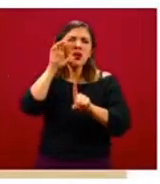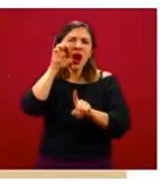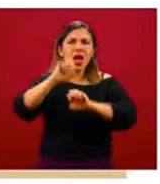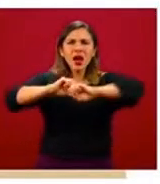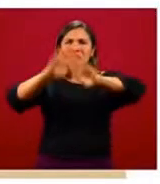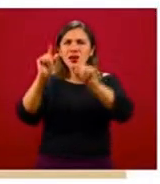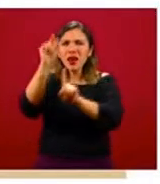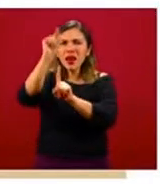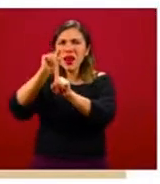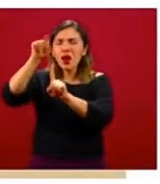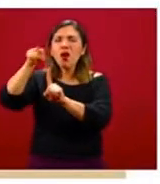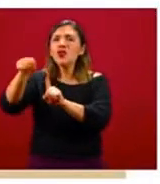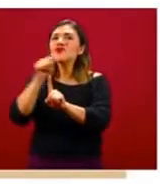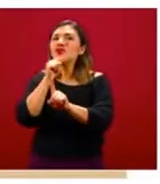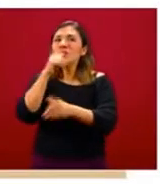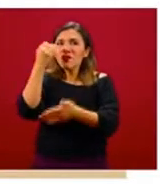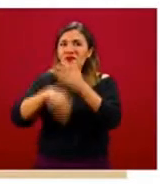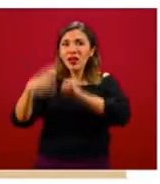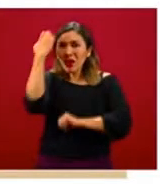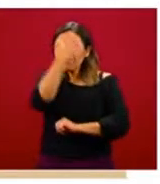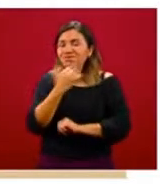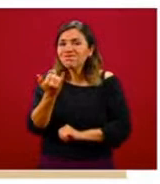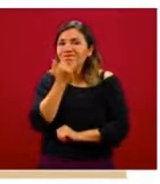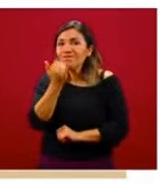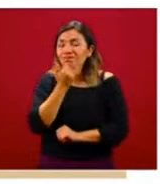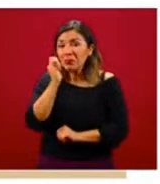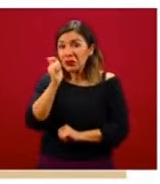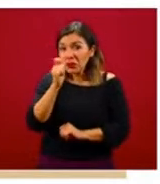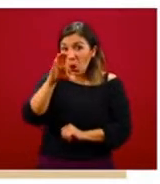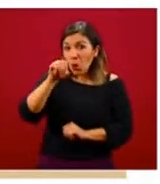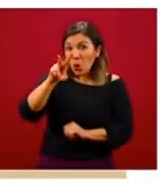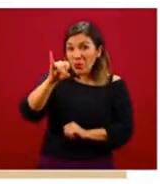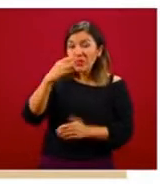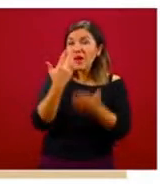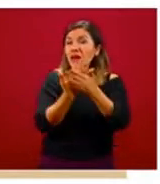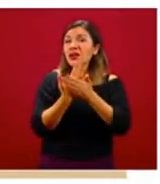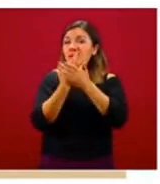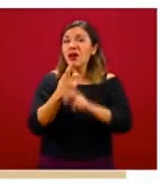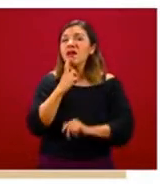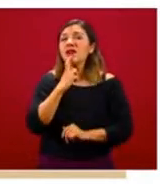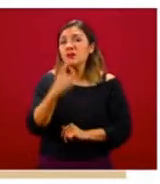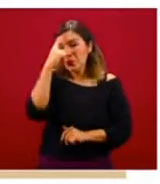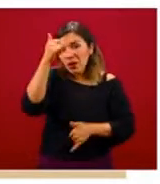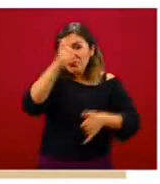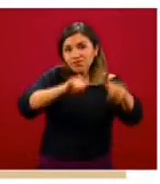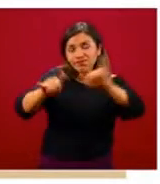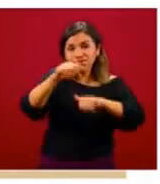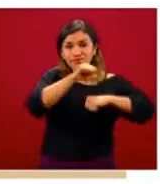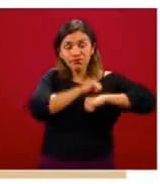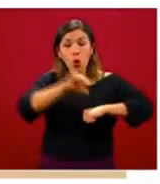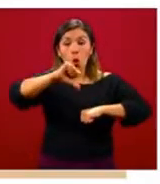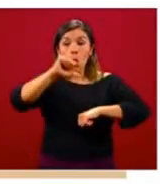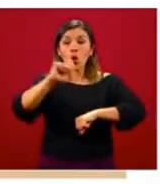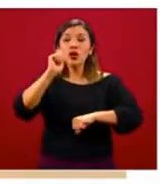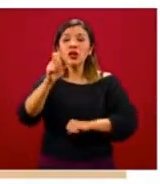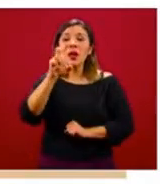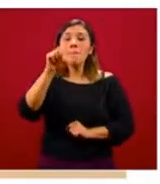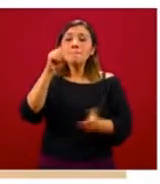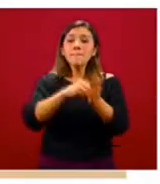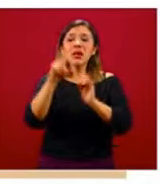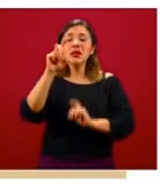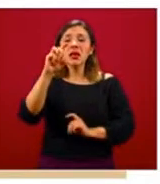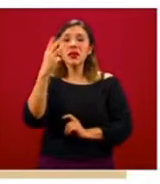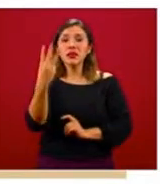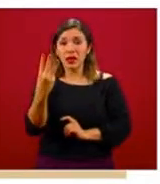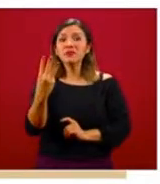can claro, see the aquellas que todavía son light defunciones orange sospechosas porque están bars. esperando un resultado We can also de see the laboratorio. El día de hoy suspected son 1033, fatalities